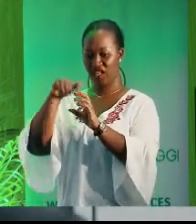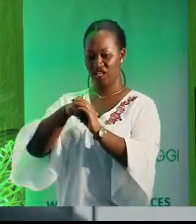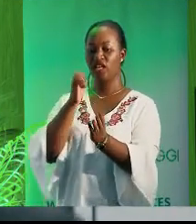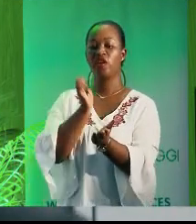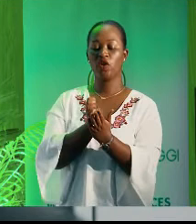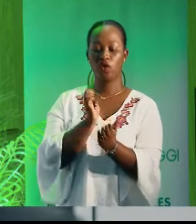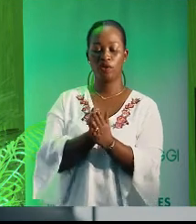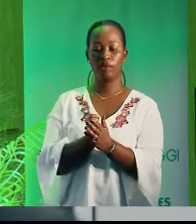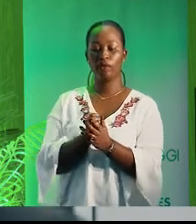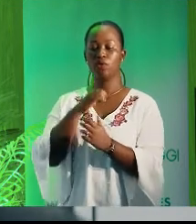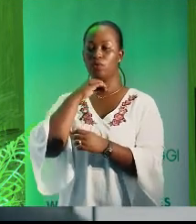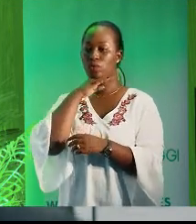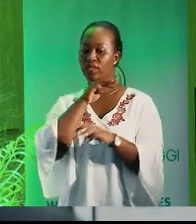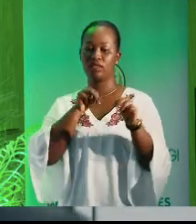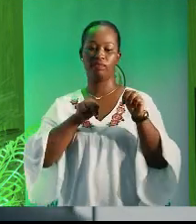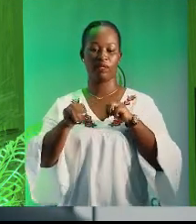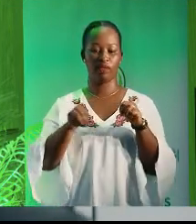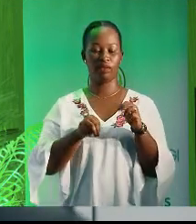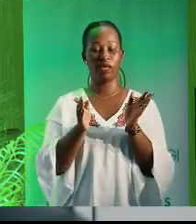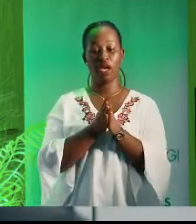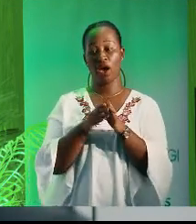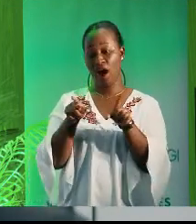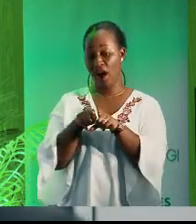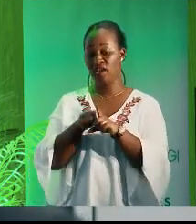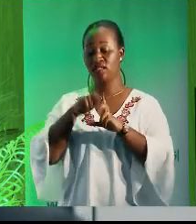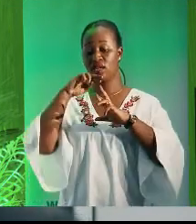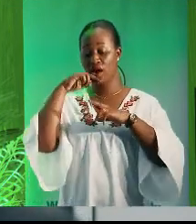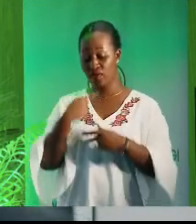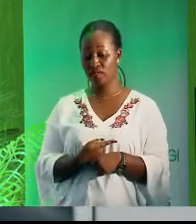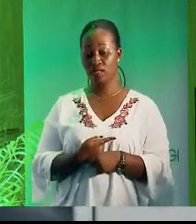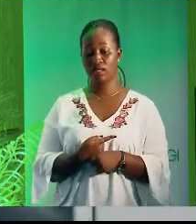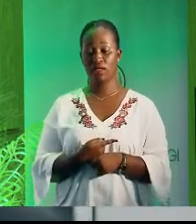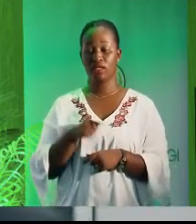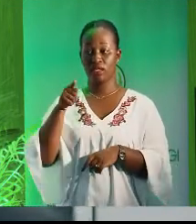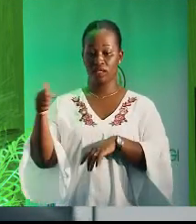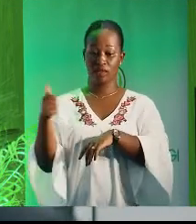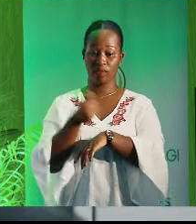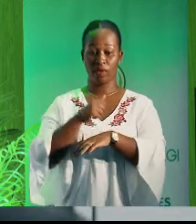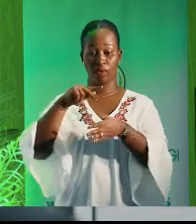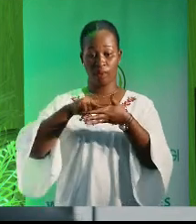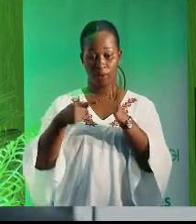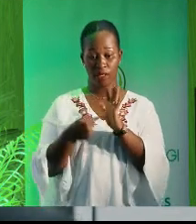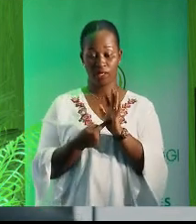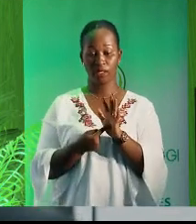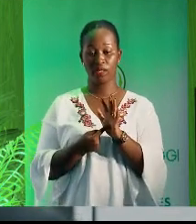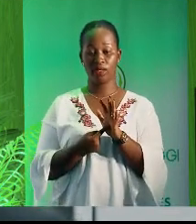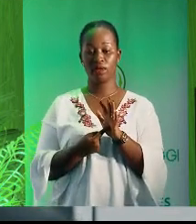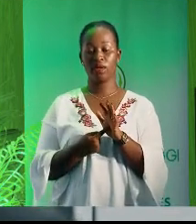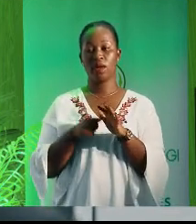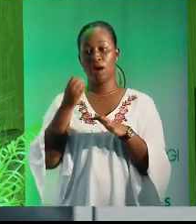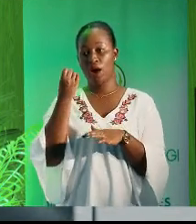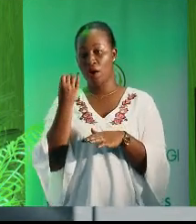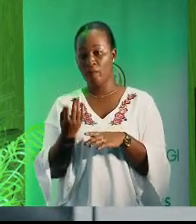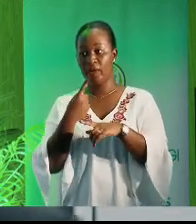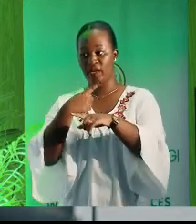to waste management. As a result, GGI has established projects in Asia, Latin America and Caribbean